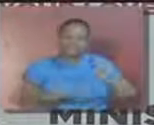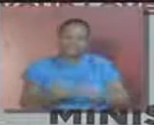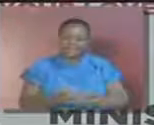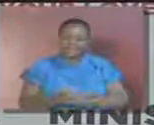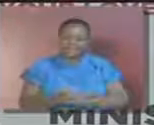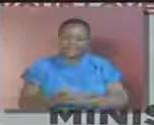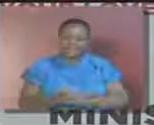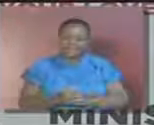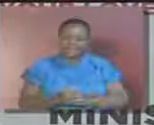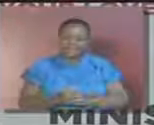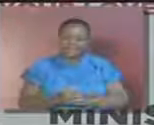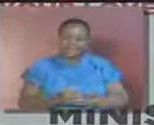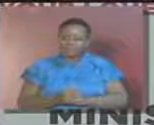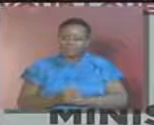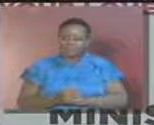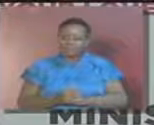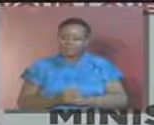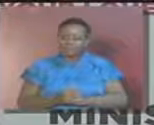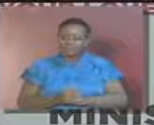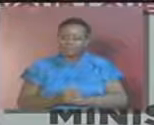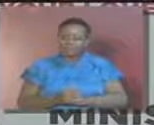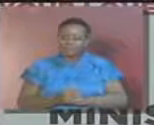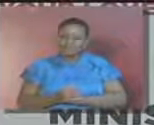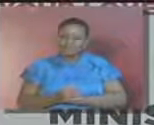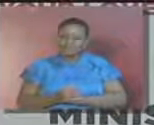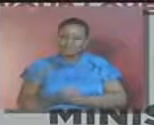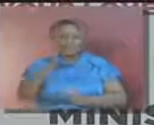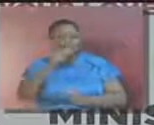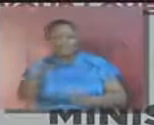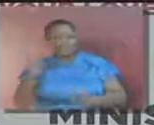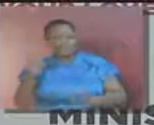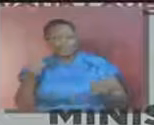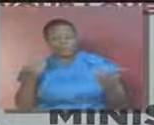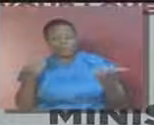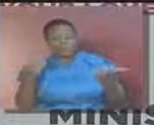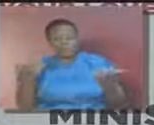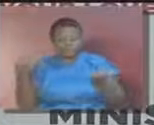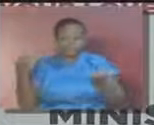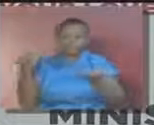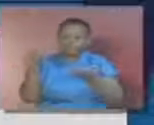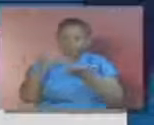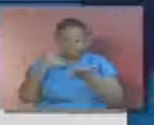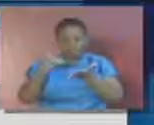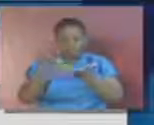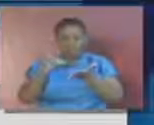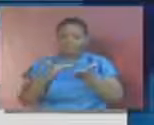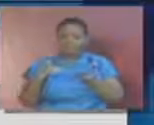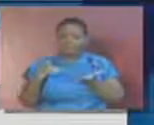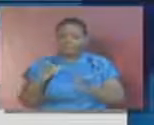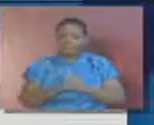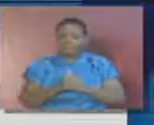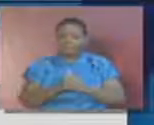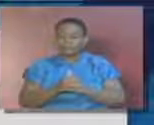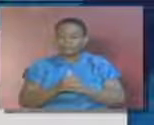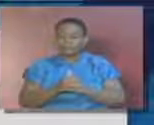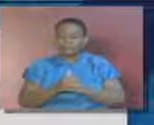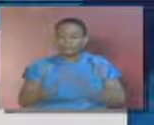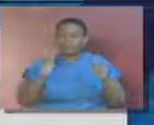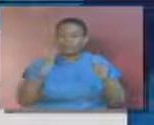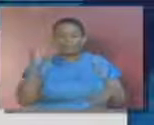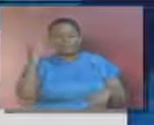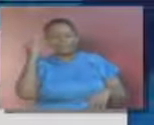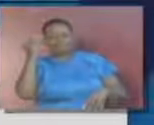Dr. Richards. And another question that we receive quite often, persons are concerned if the vaccine will change